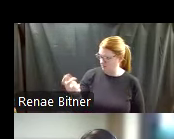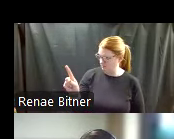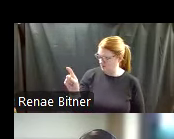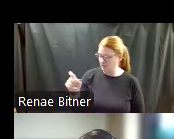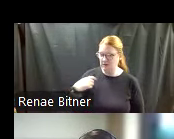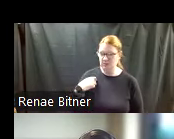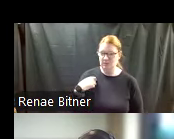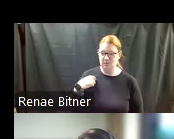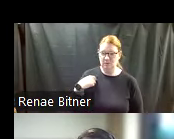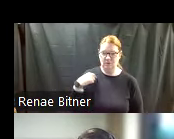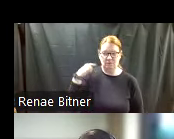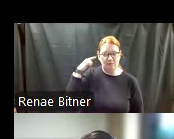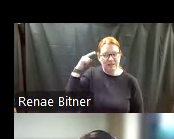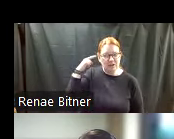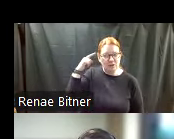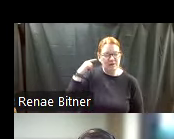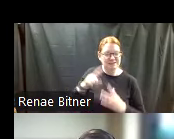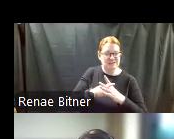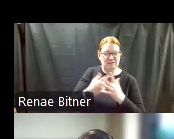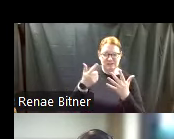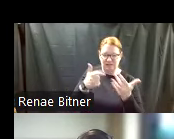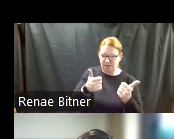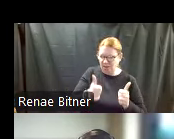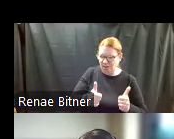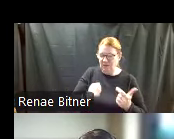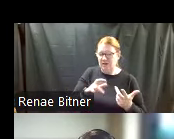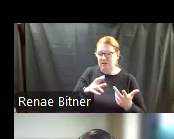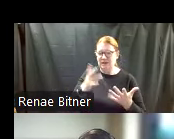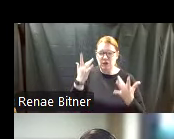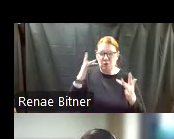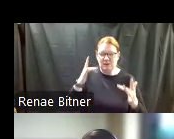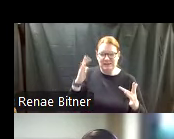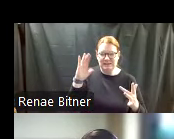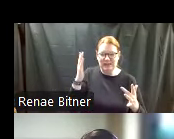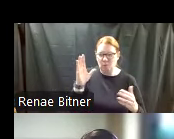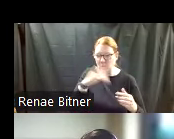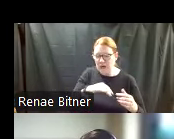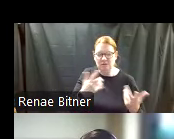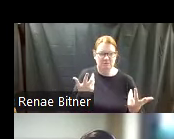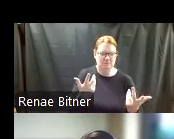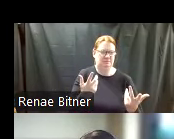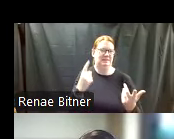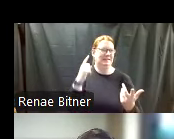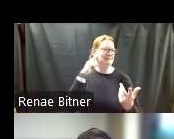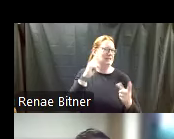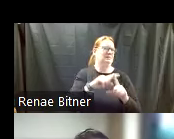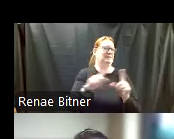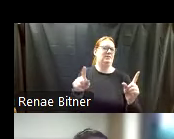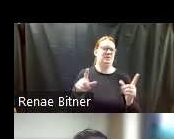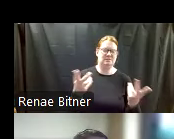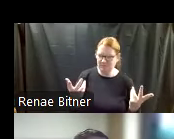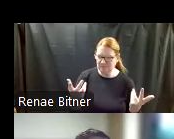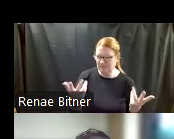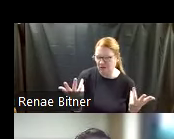the coil starts to die? Is this a thing? Or do these noises sound weird? Can people with, do they sound different in cochlears, do you